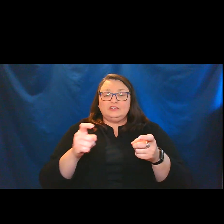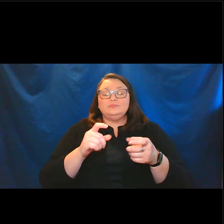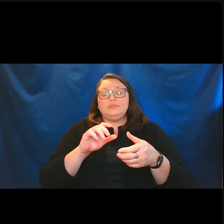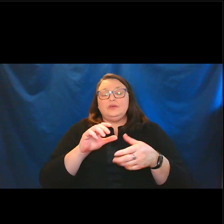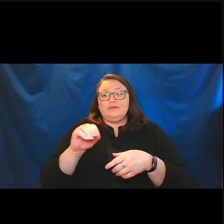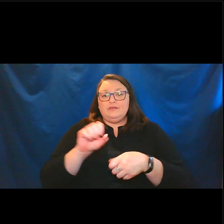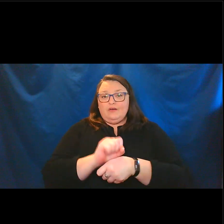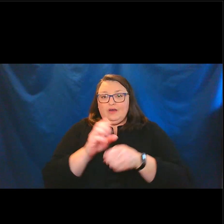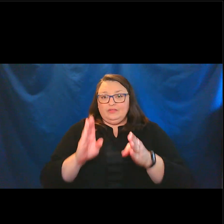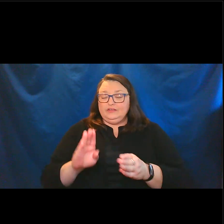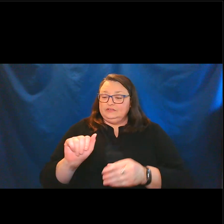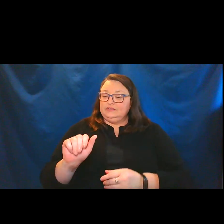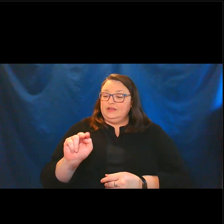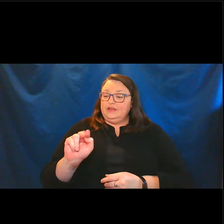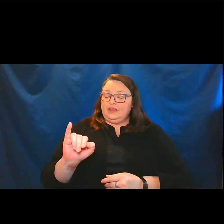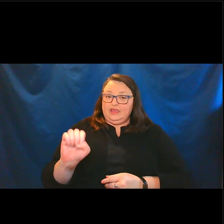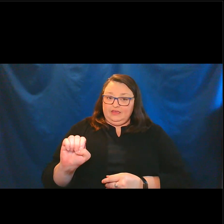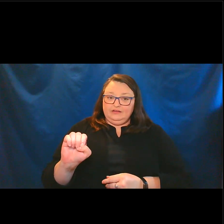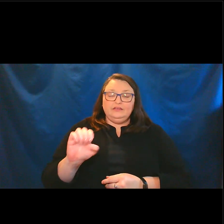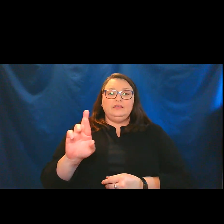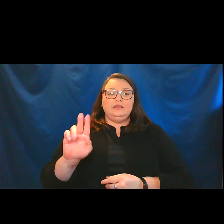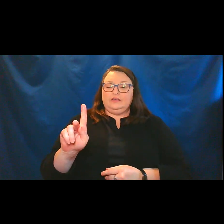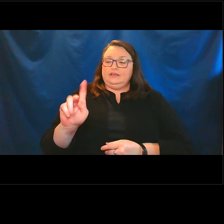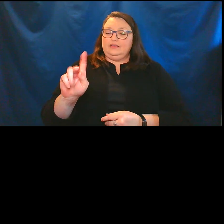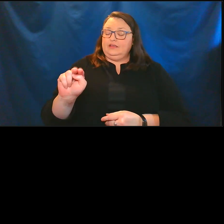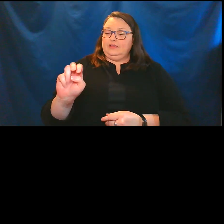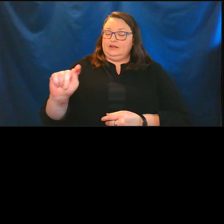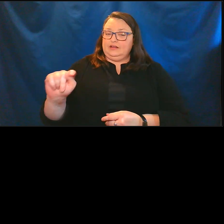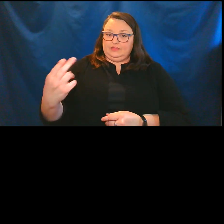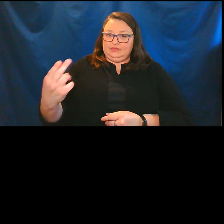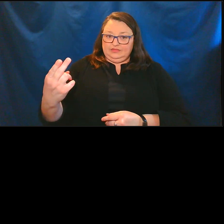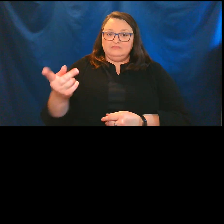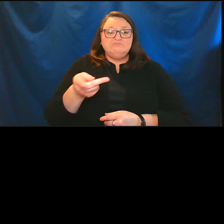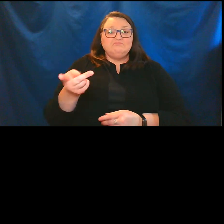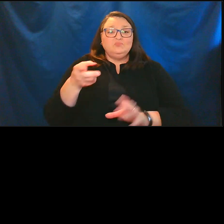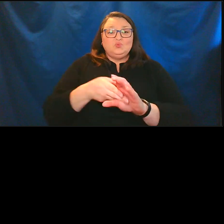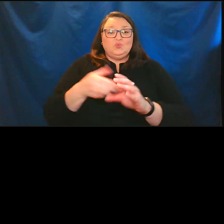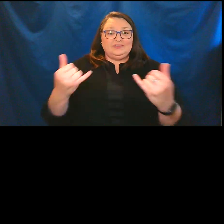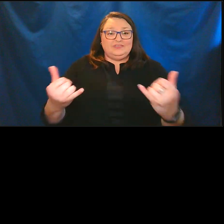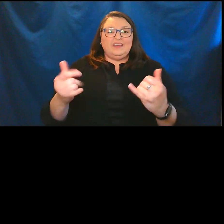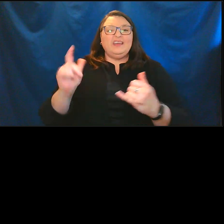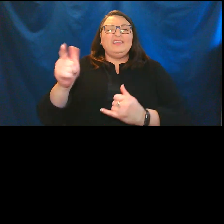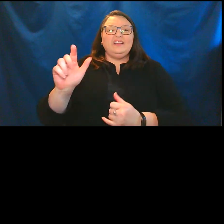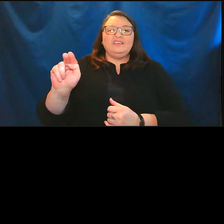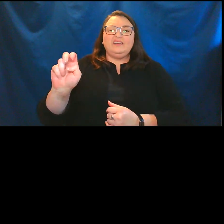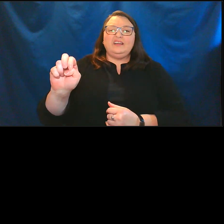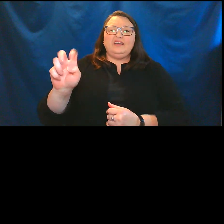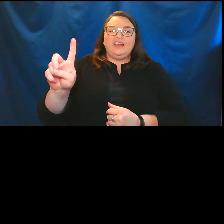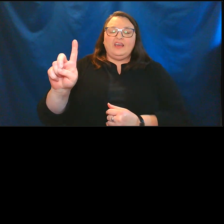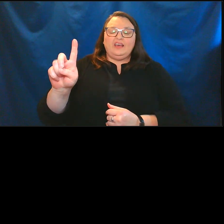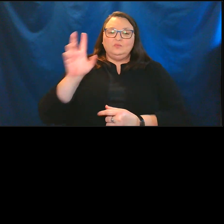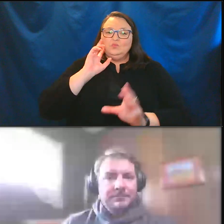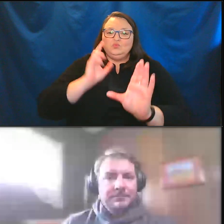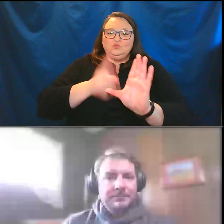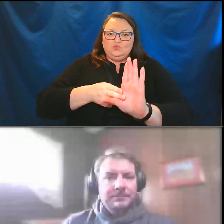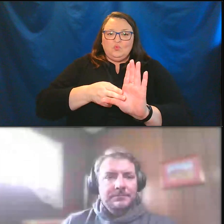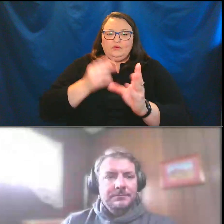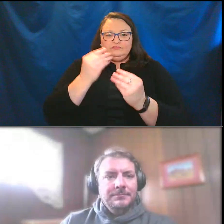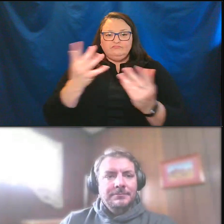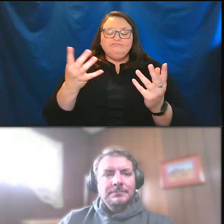Kenneth Rainier, um, with us today, and Ned Gardner will also be joining us to give you this session